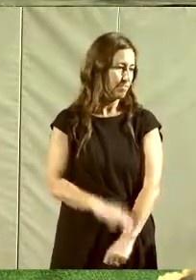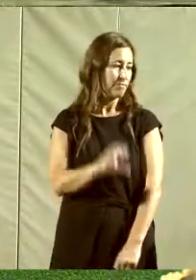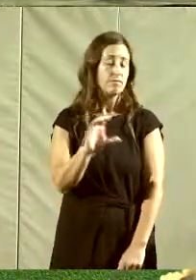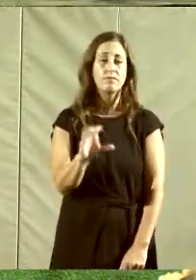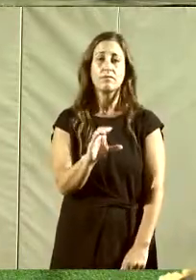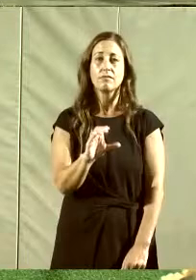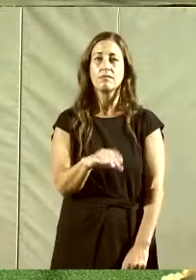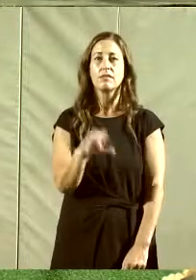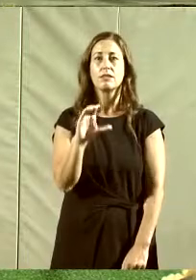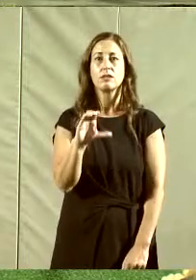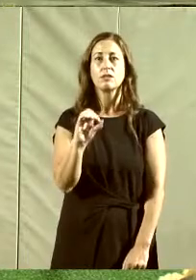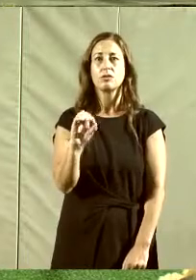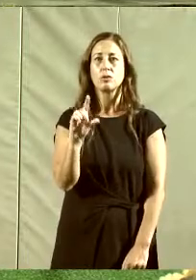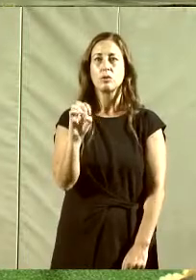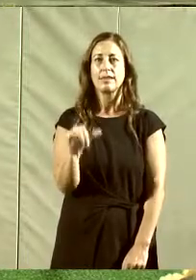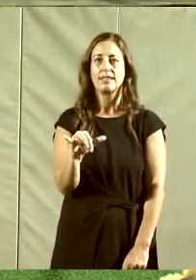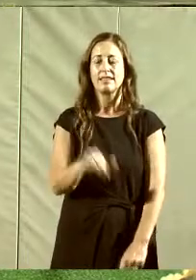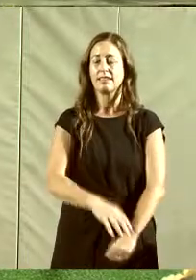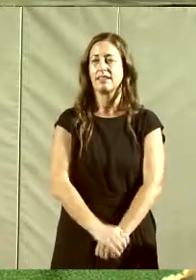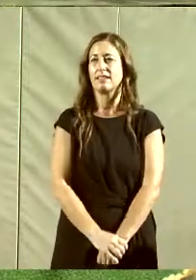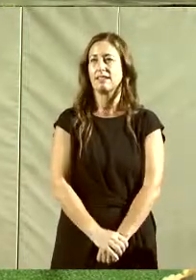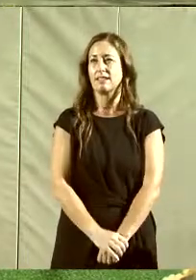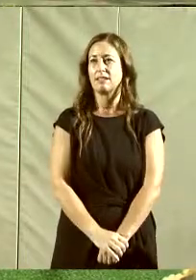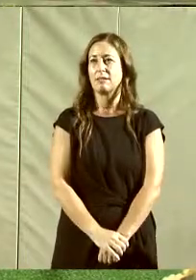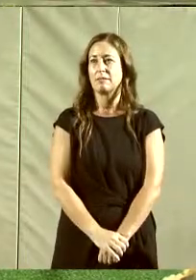Carlisle Ray Cooley.